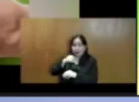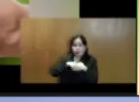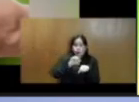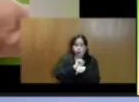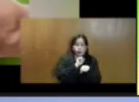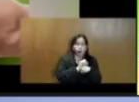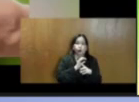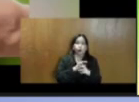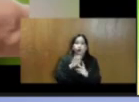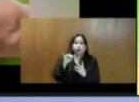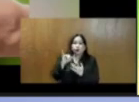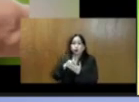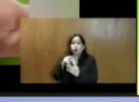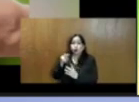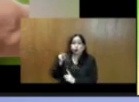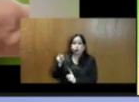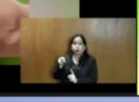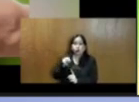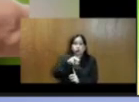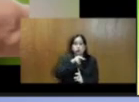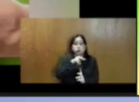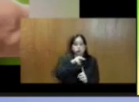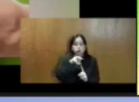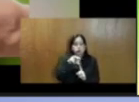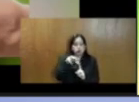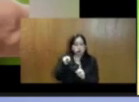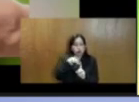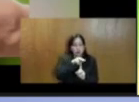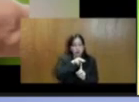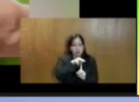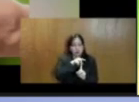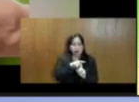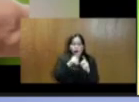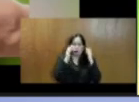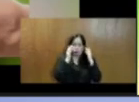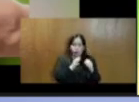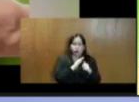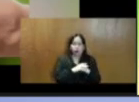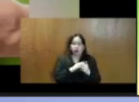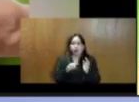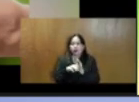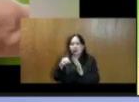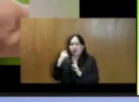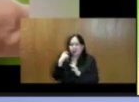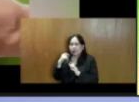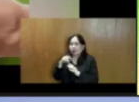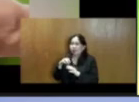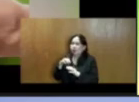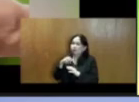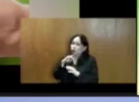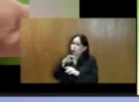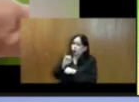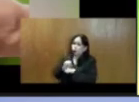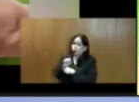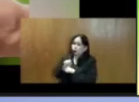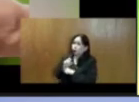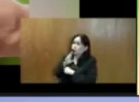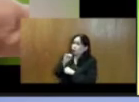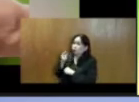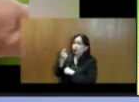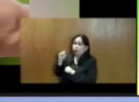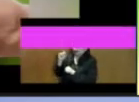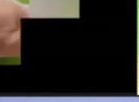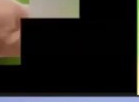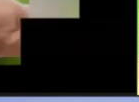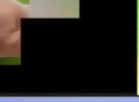We just have to shift our focus on the work that we are doing. We're talking about dirty jobs. The only people that can really clean the